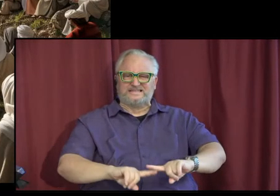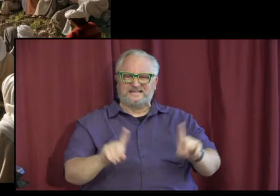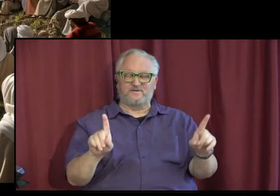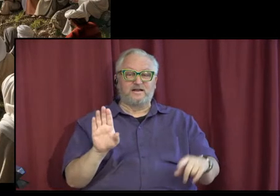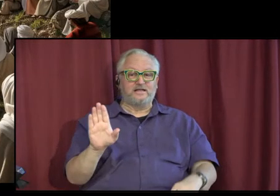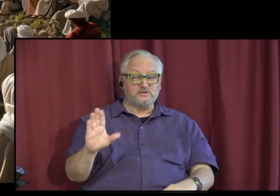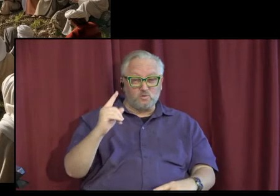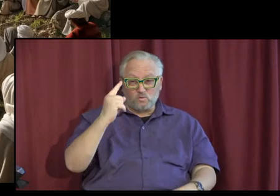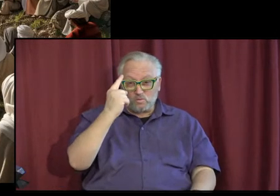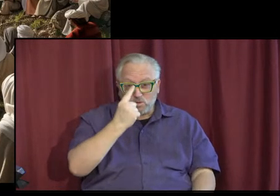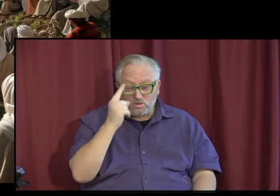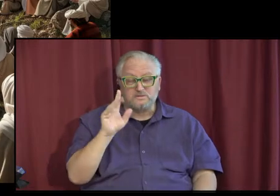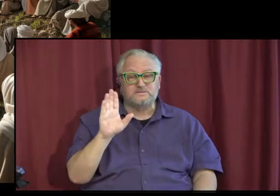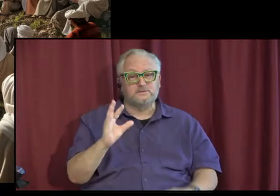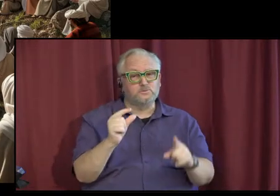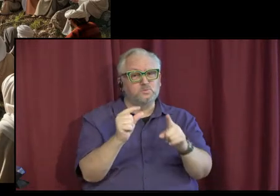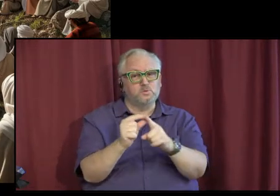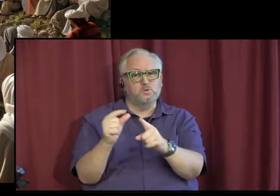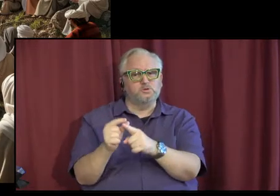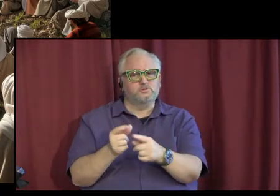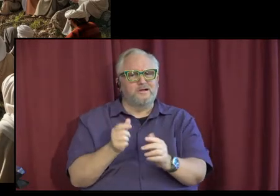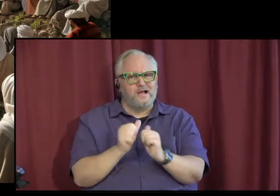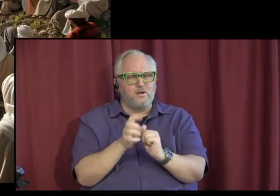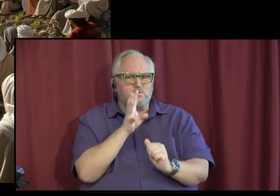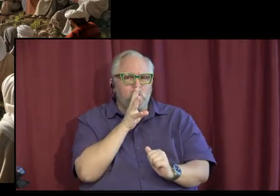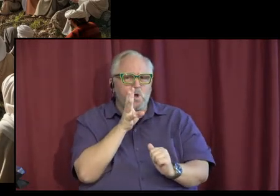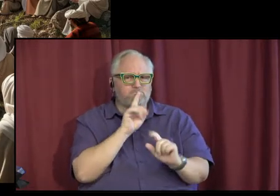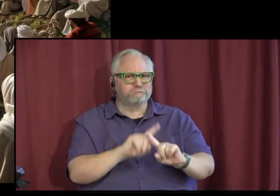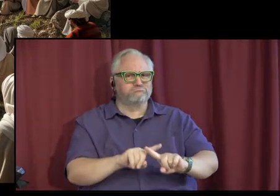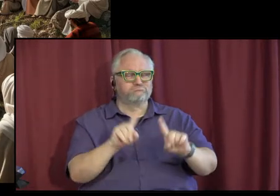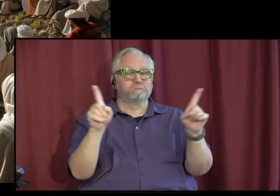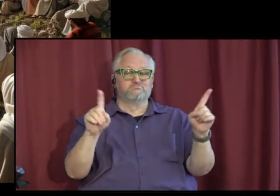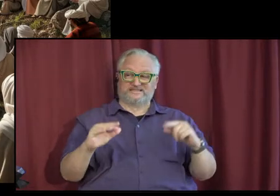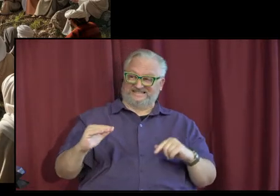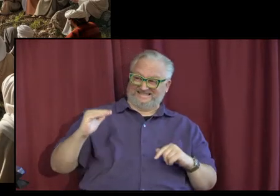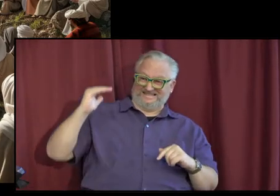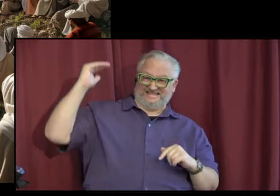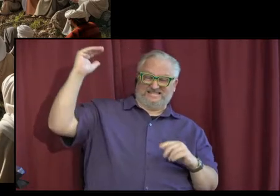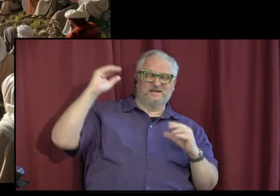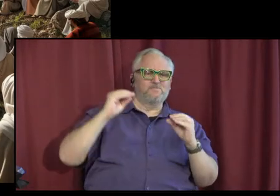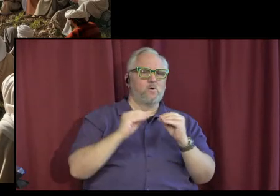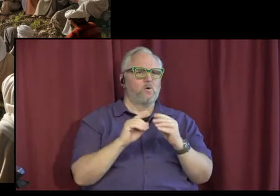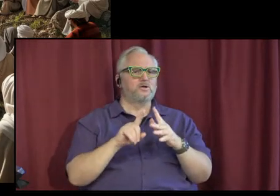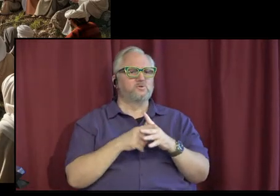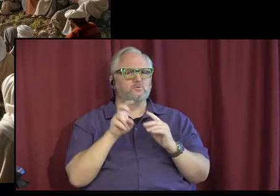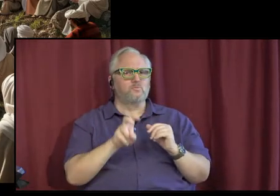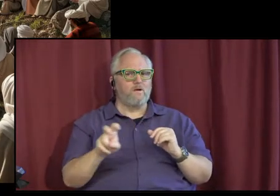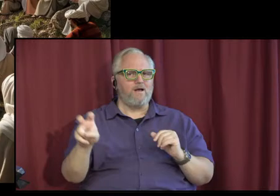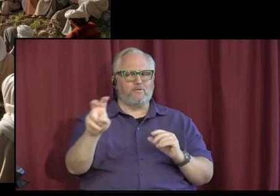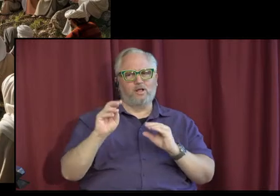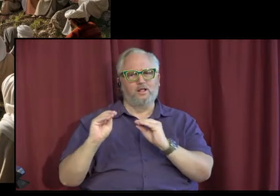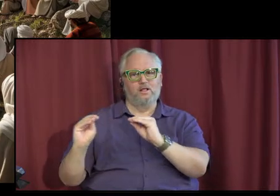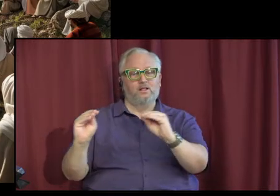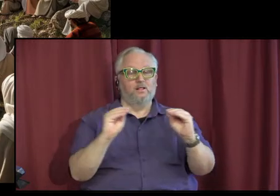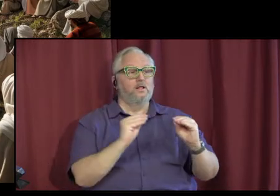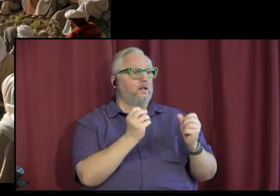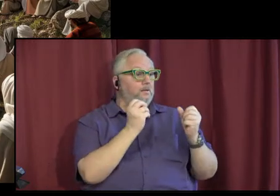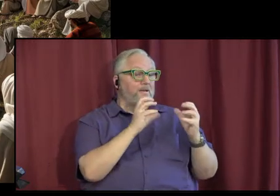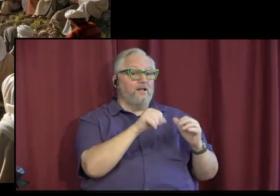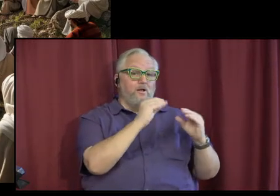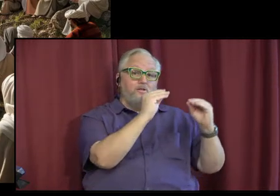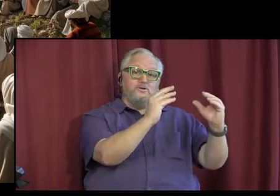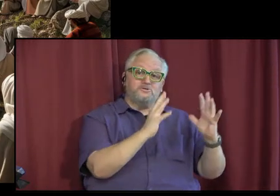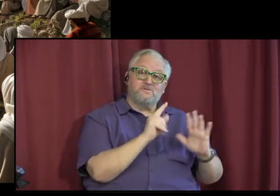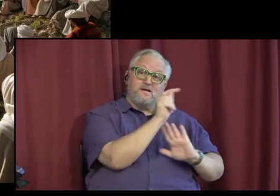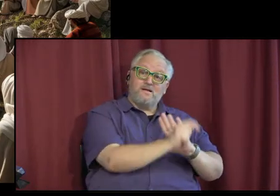Yeshua became an adult, he started traveling around and teaching people. His message was a little different from many of the other teachers